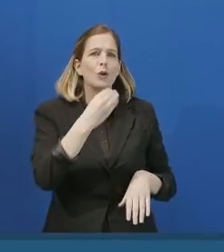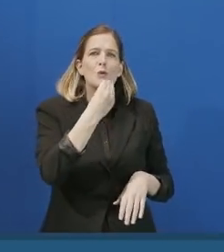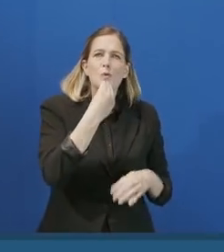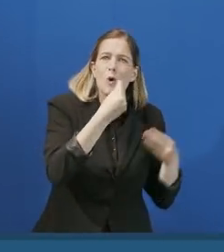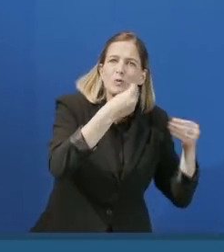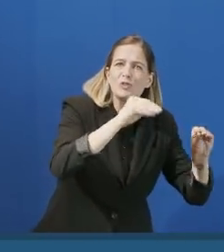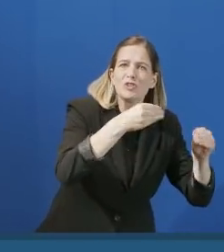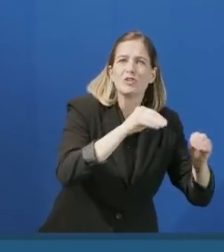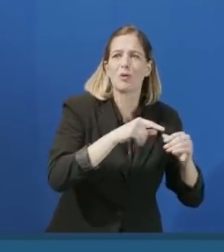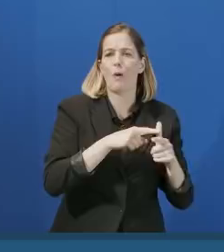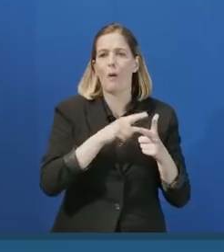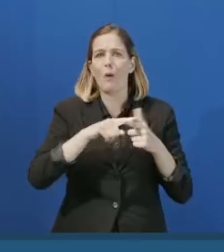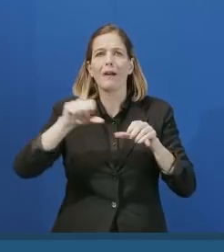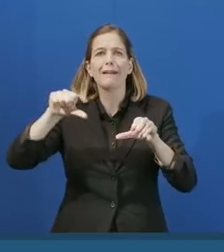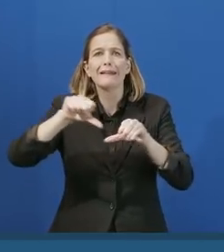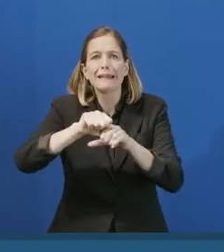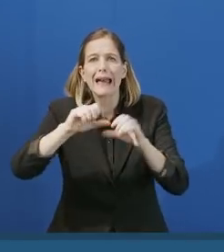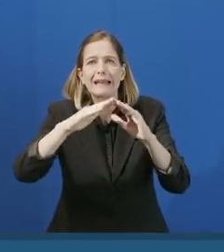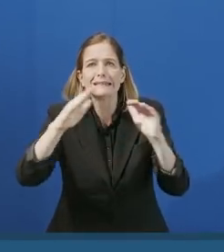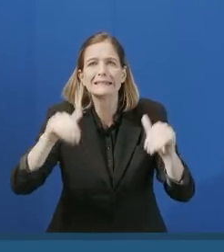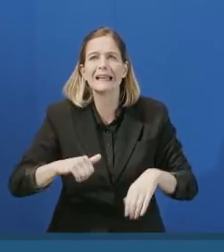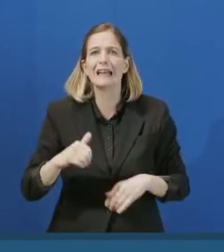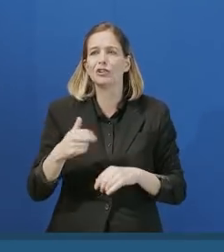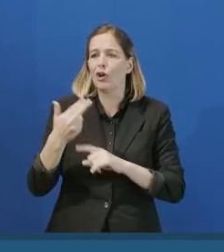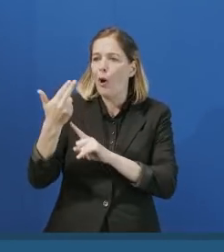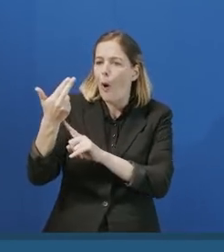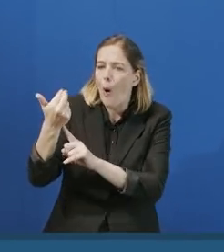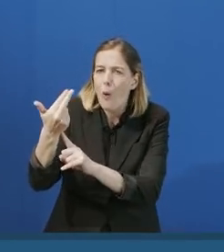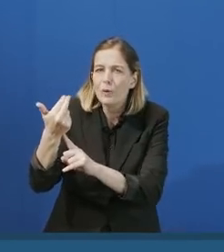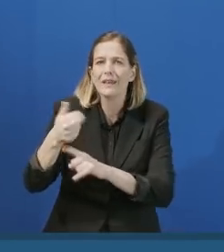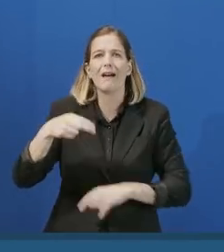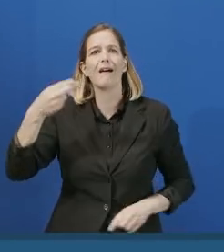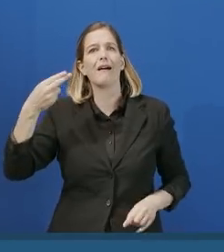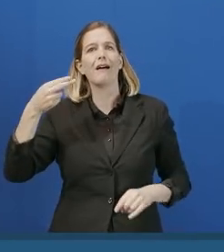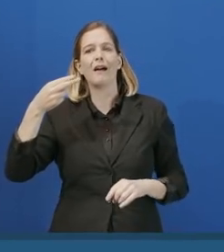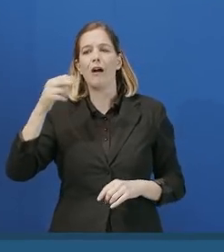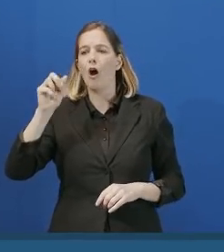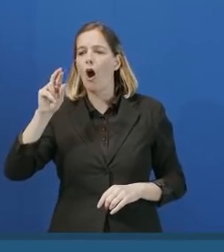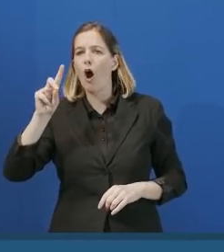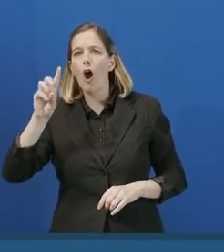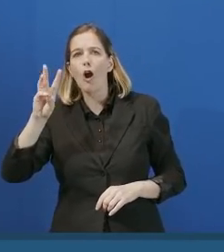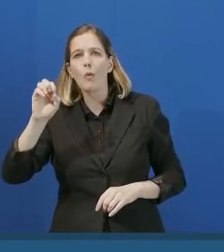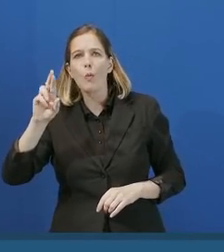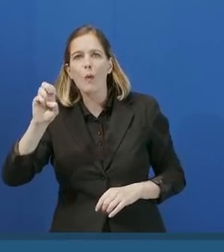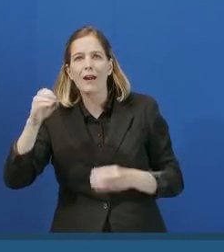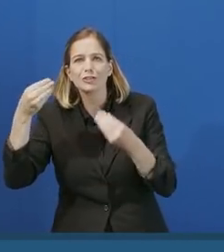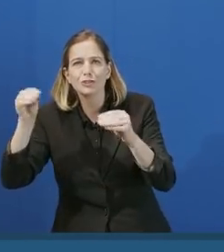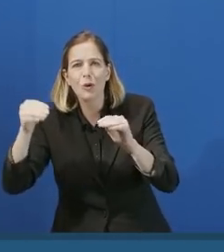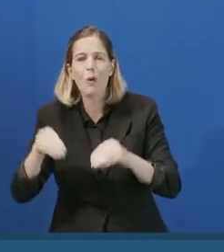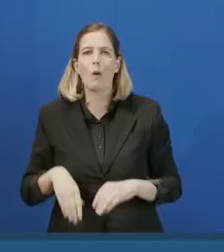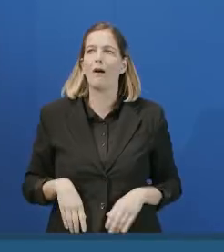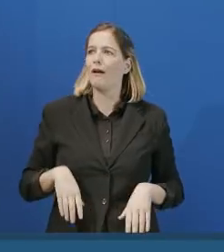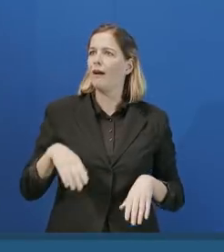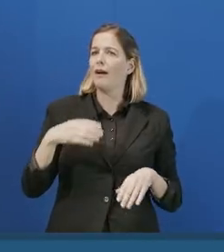stations, hardware stores, hotels and motels, car dealers, auto mechanics.